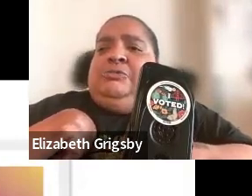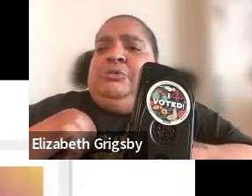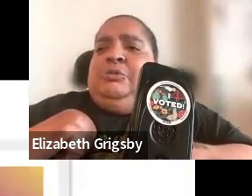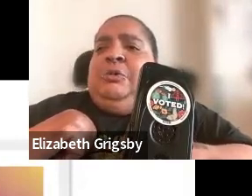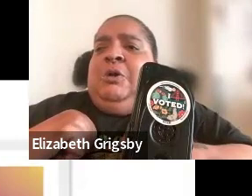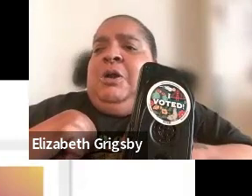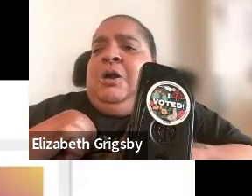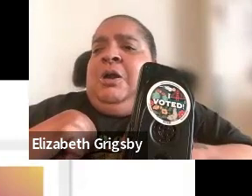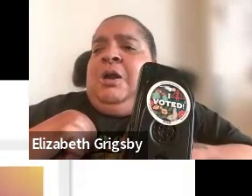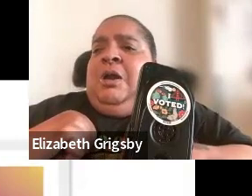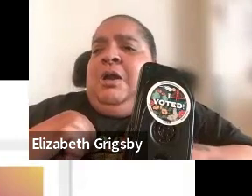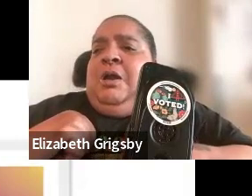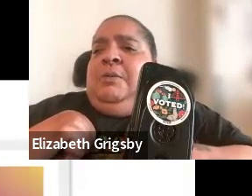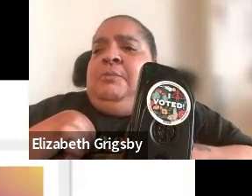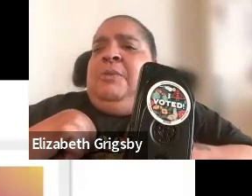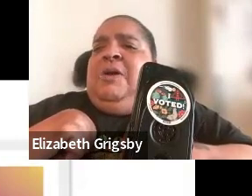guide to